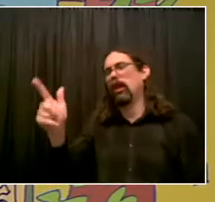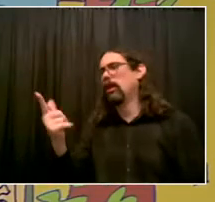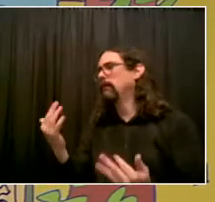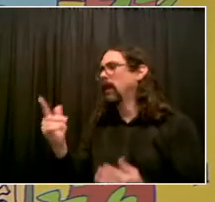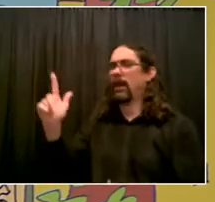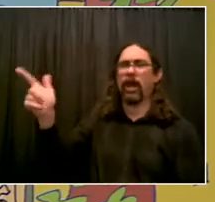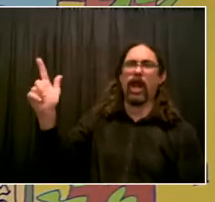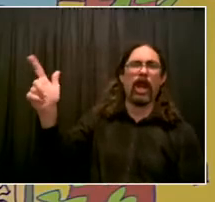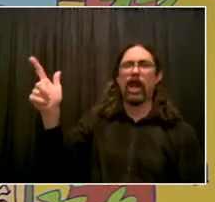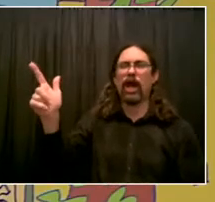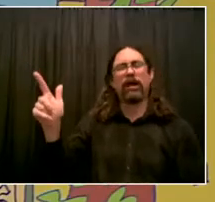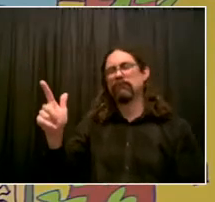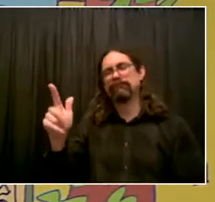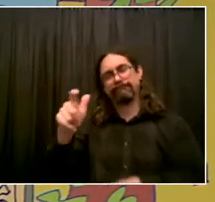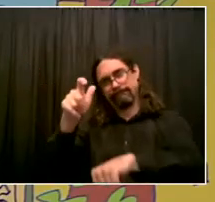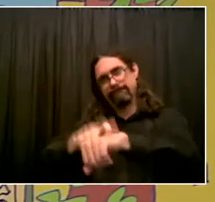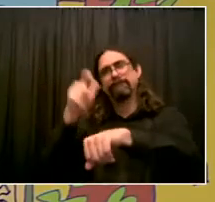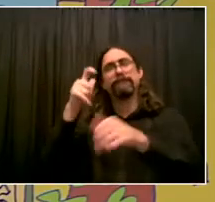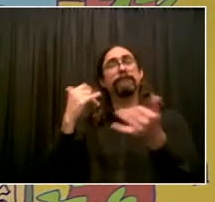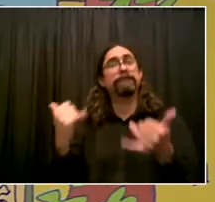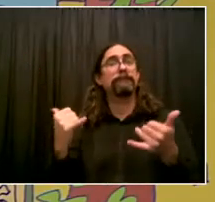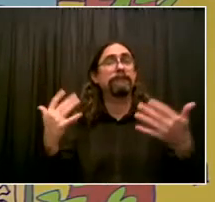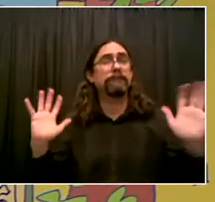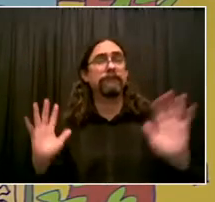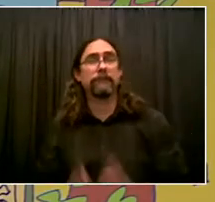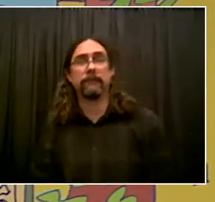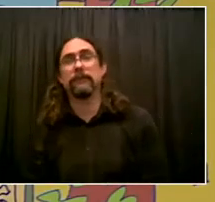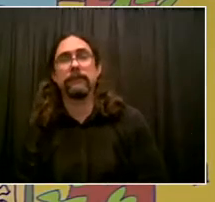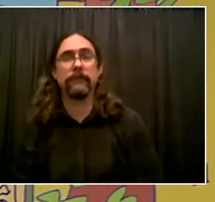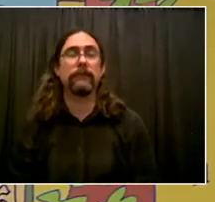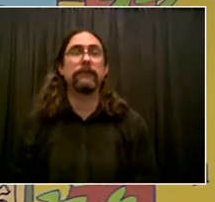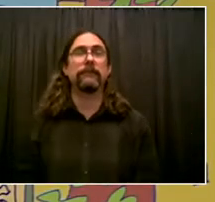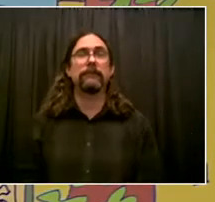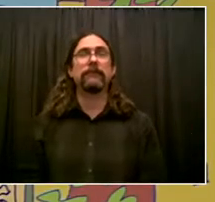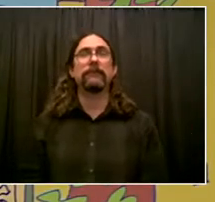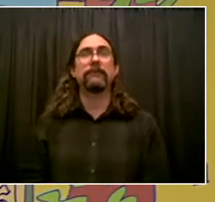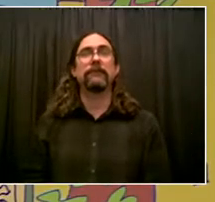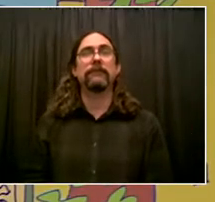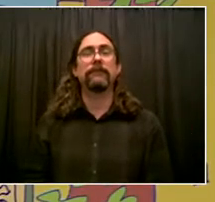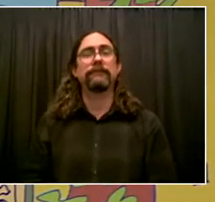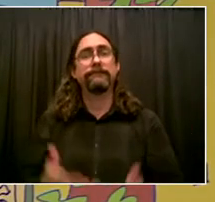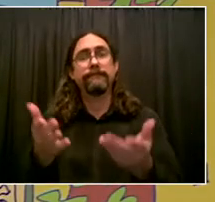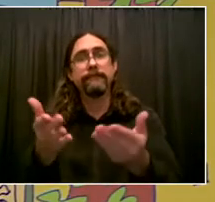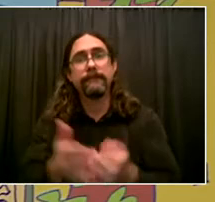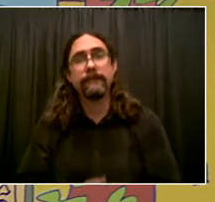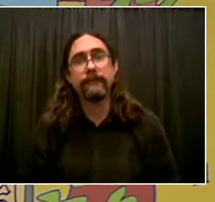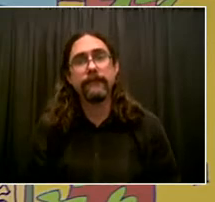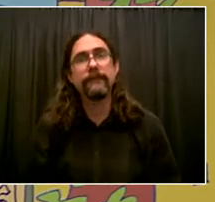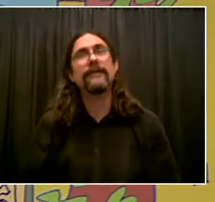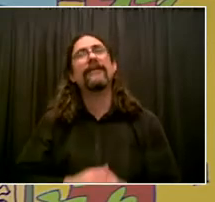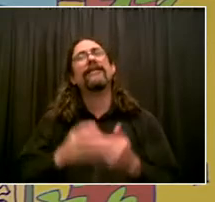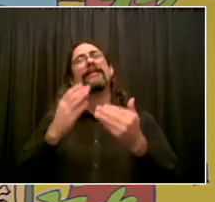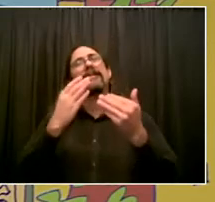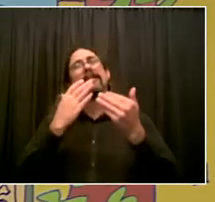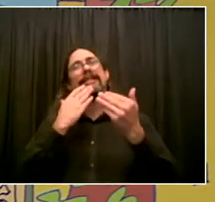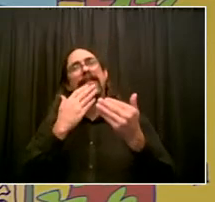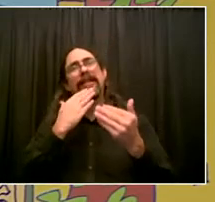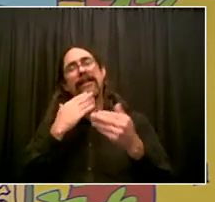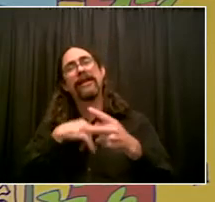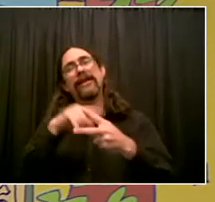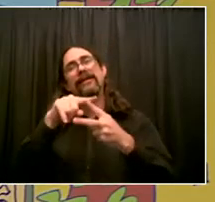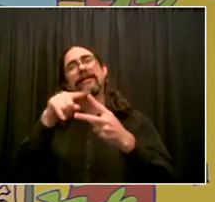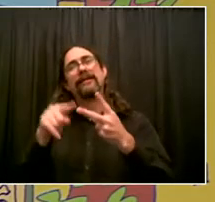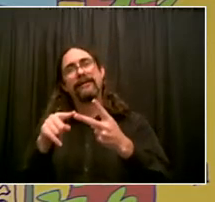Thank you. Also, on behalf of my colleague, Nicole Johnson, the Eric